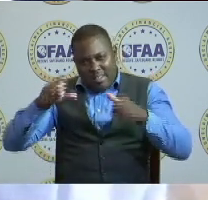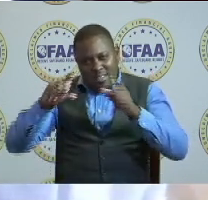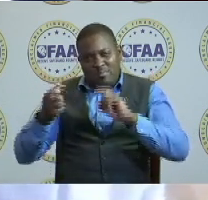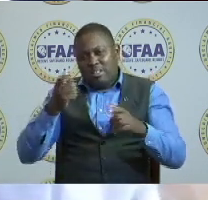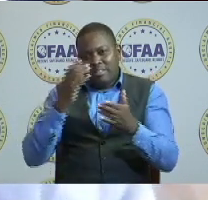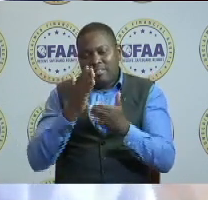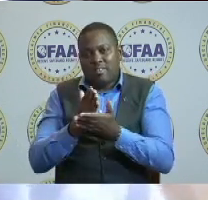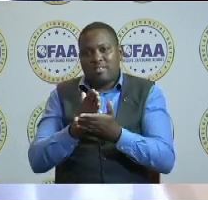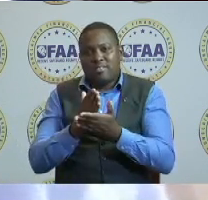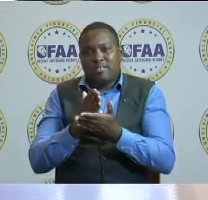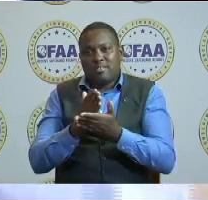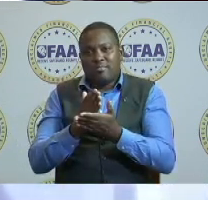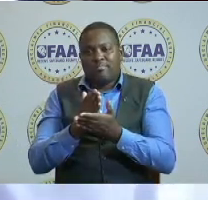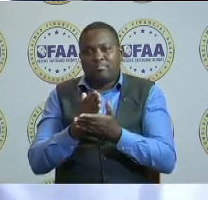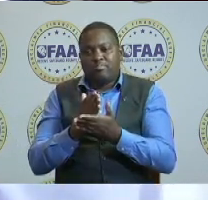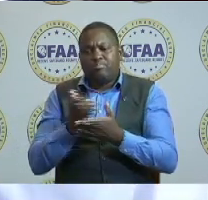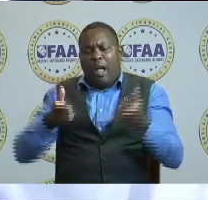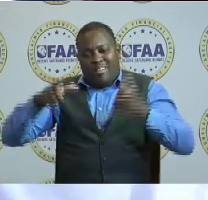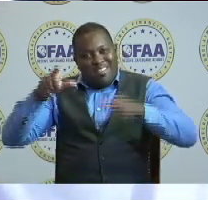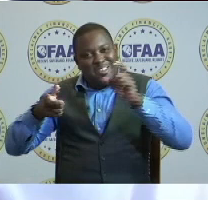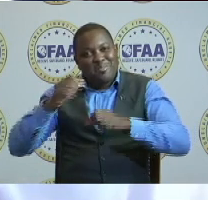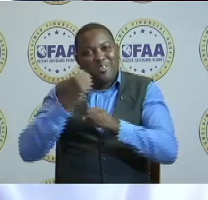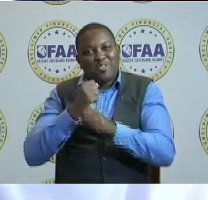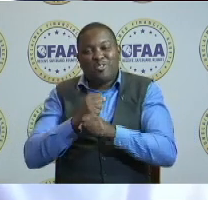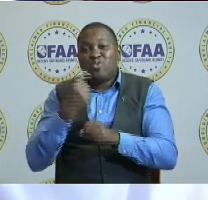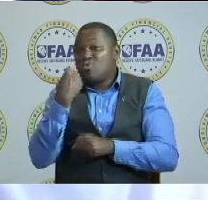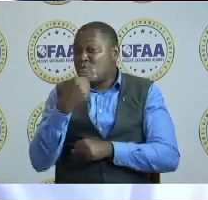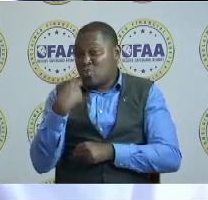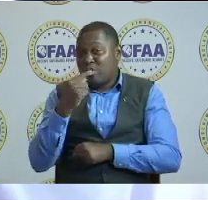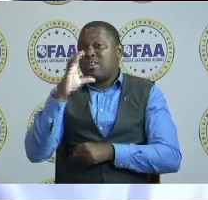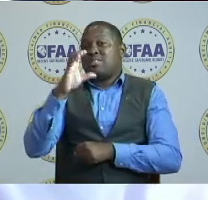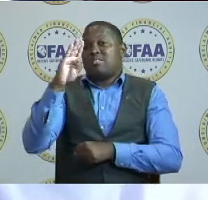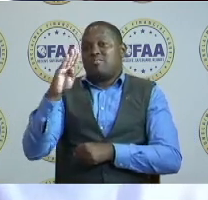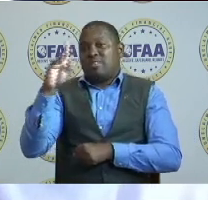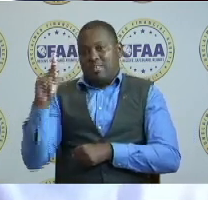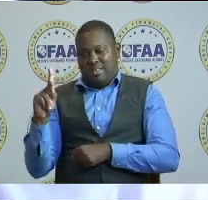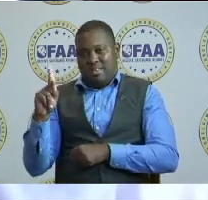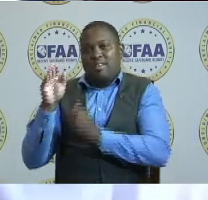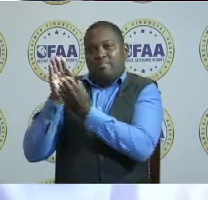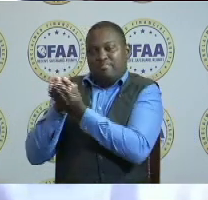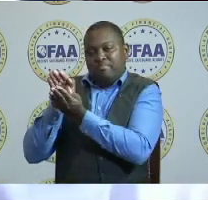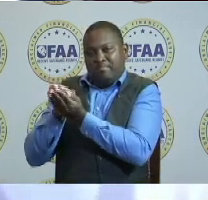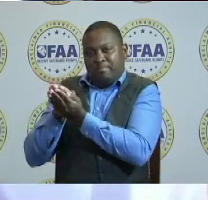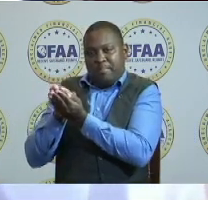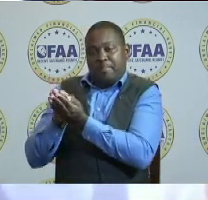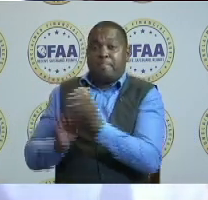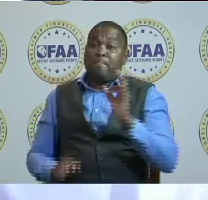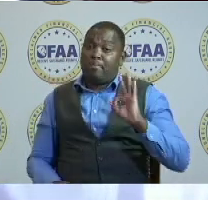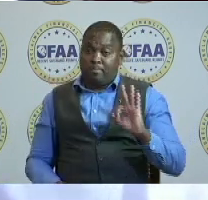an assessment that is commonly done by the central bank in the banking sector. And number